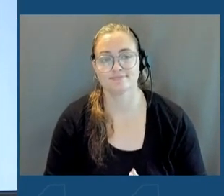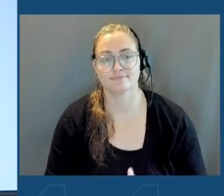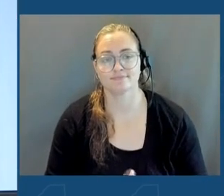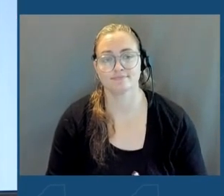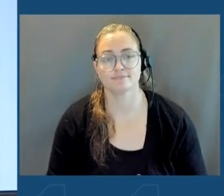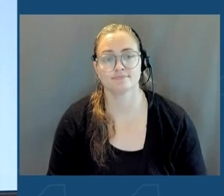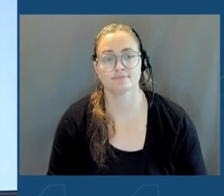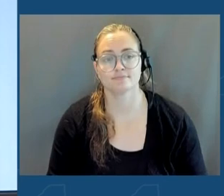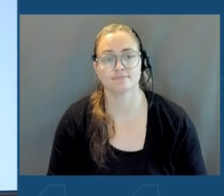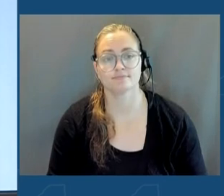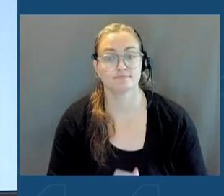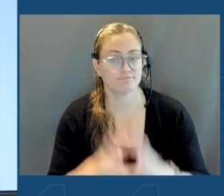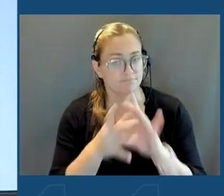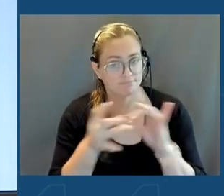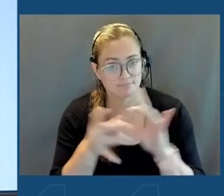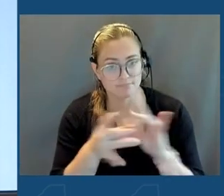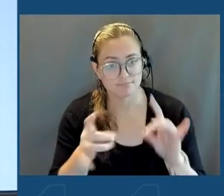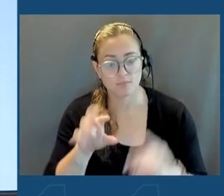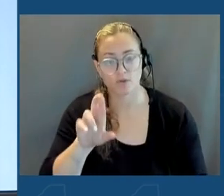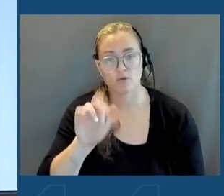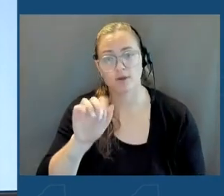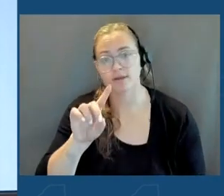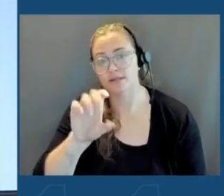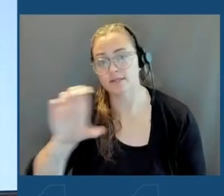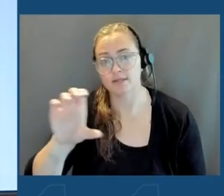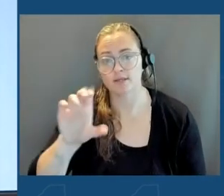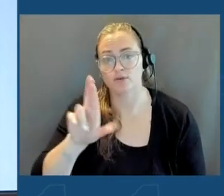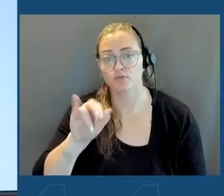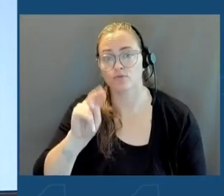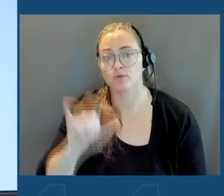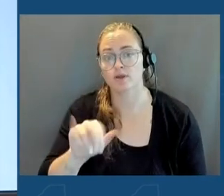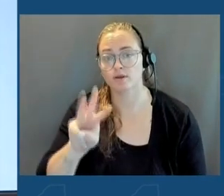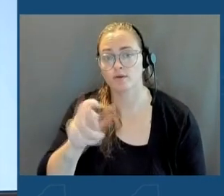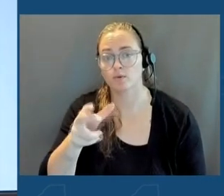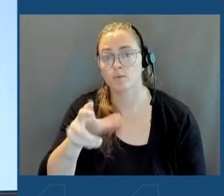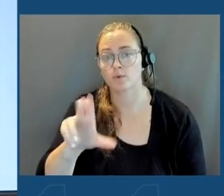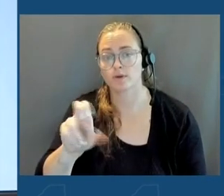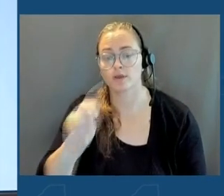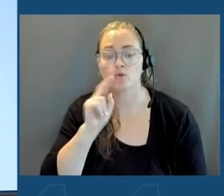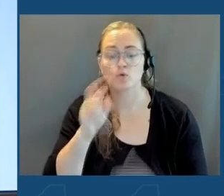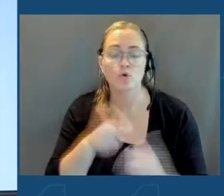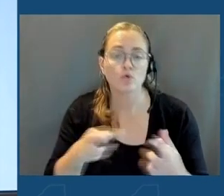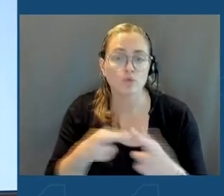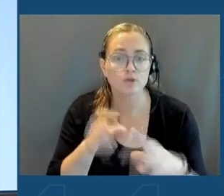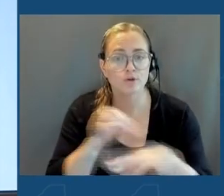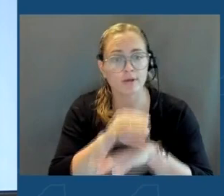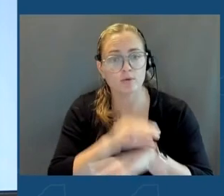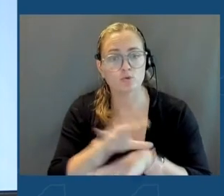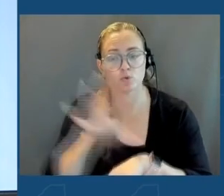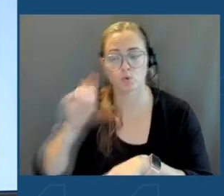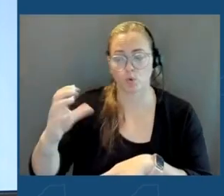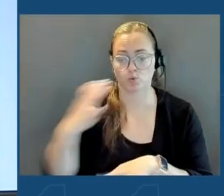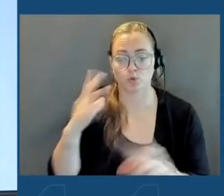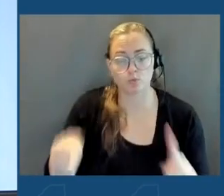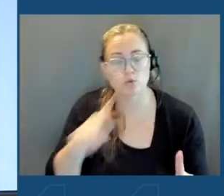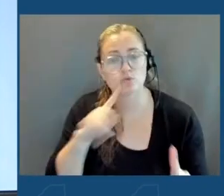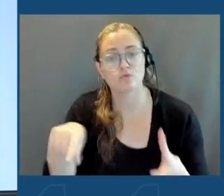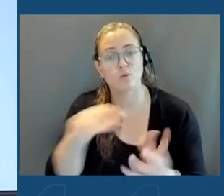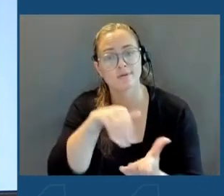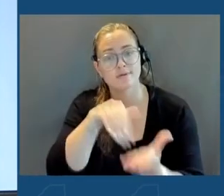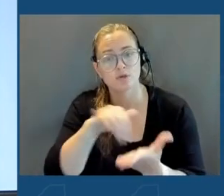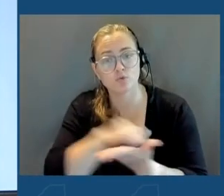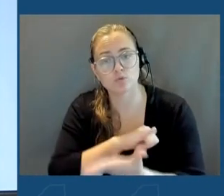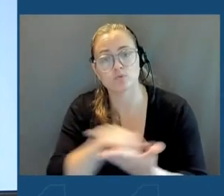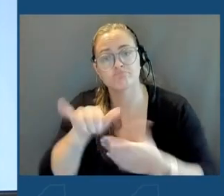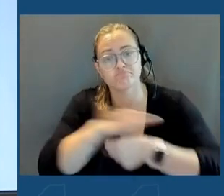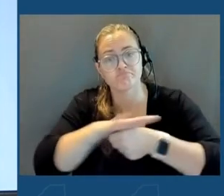As I mentioned, the REDC, Randy Wolkin, is our Regional Council co-chair for the Central New York region. I've known him for many, many years